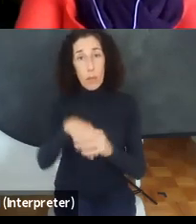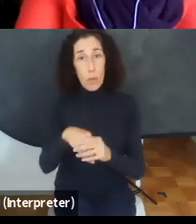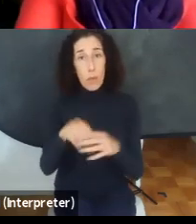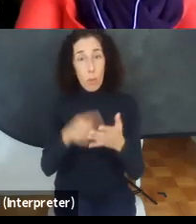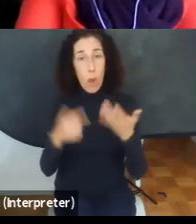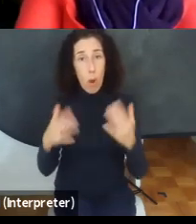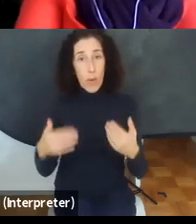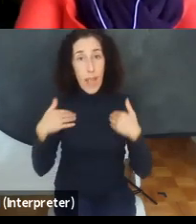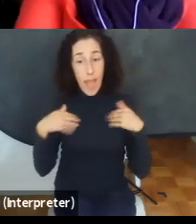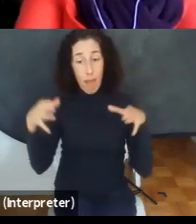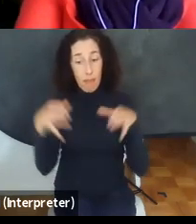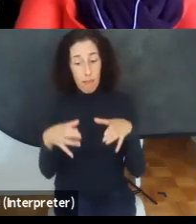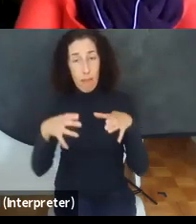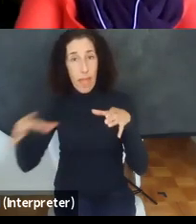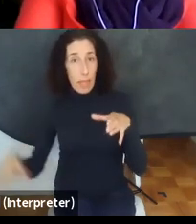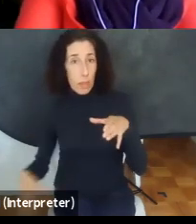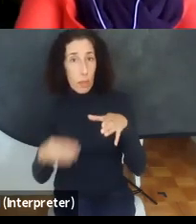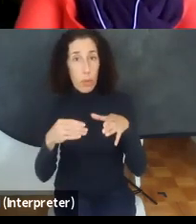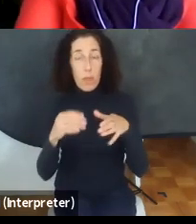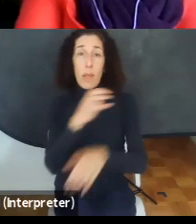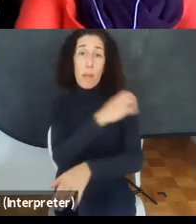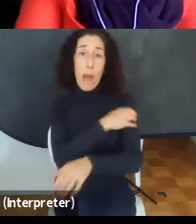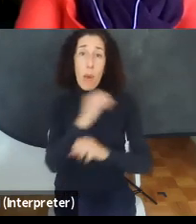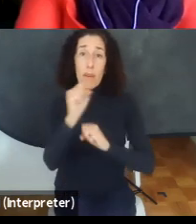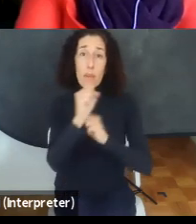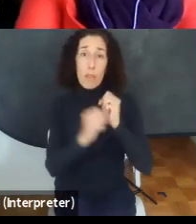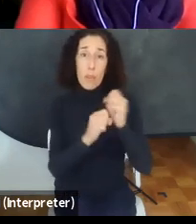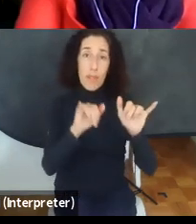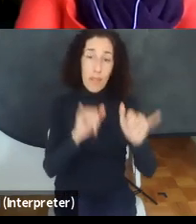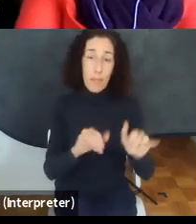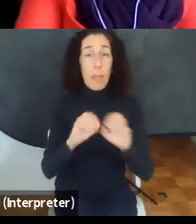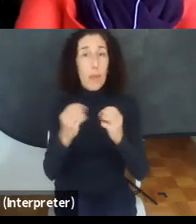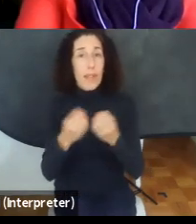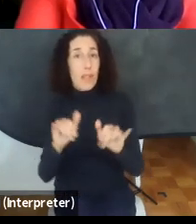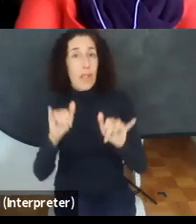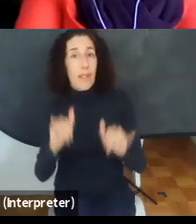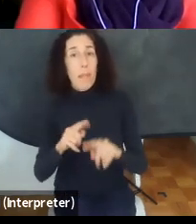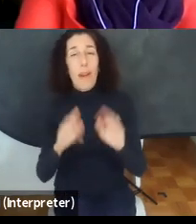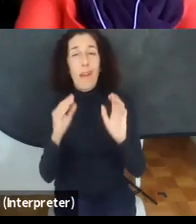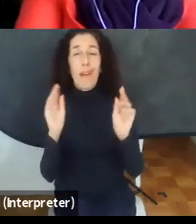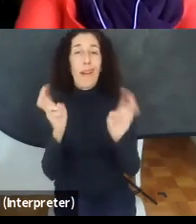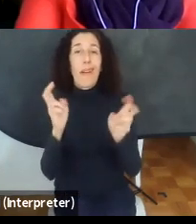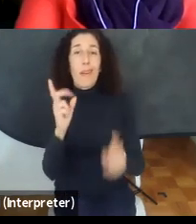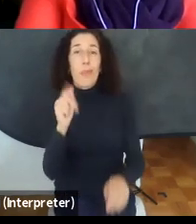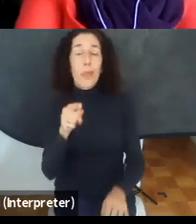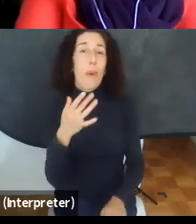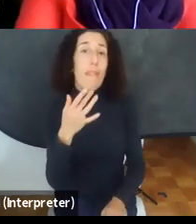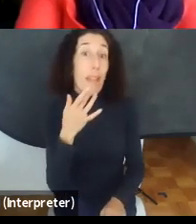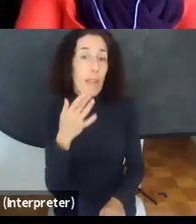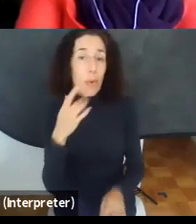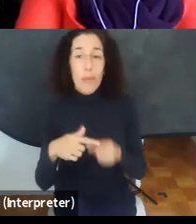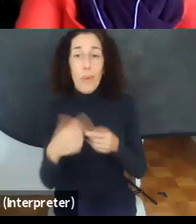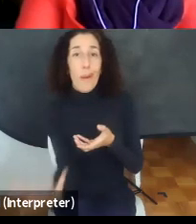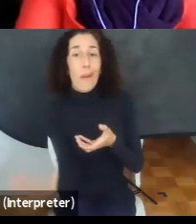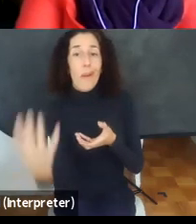keep power structures the same. We'll keep organizations the same, but we will do you a favor of including you into this conversation, but we'll